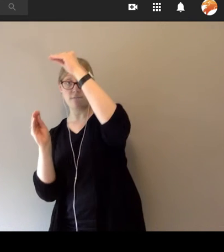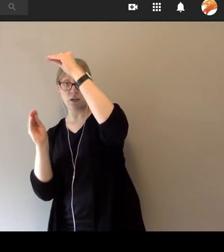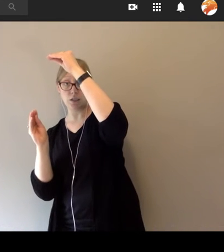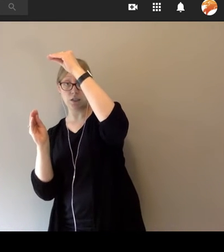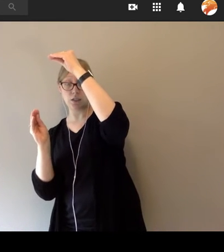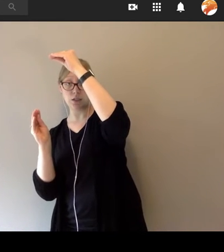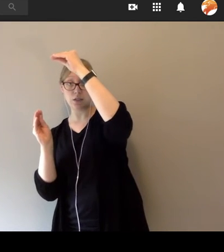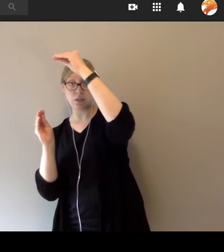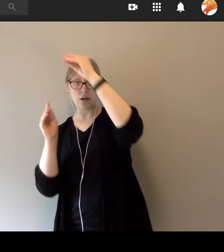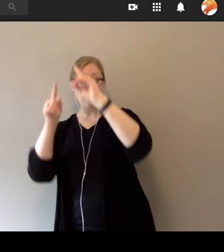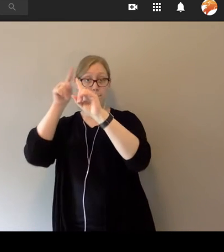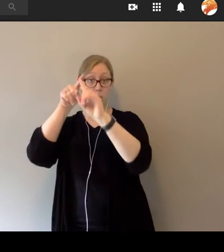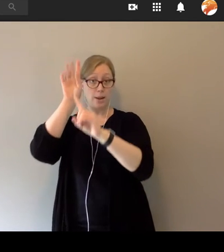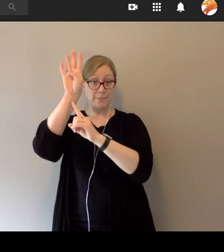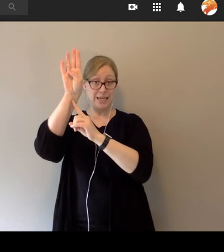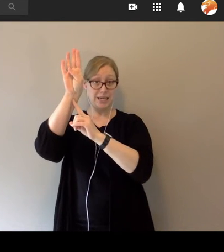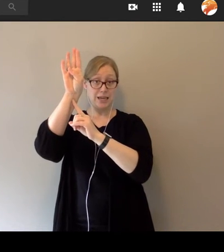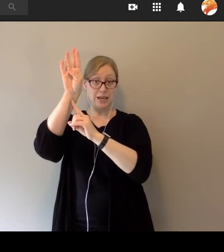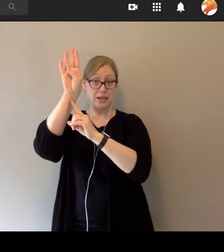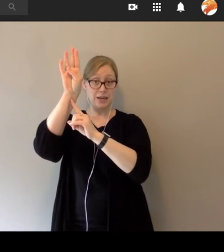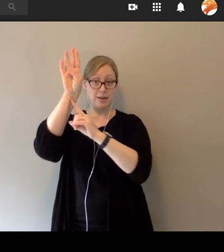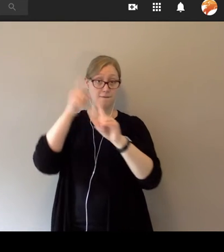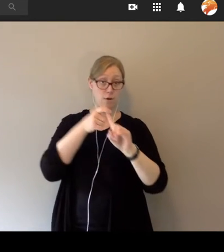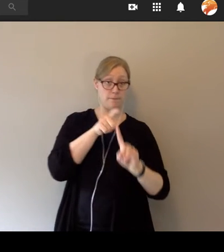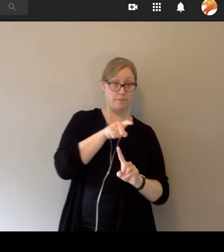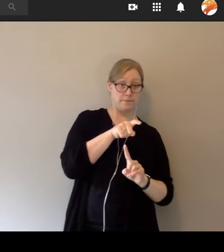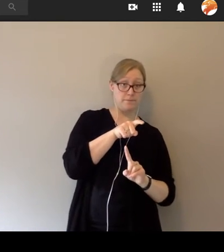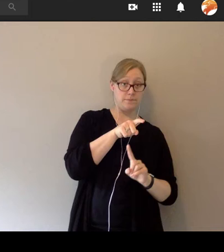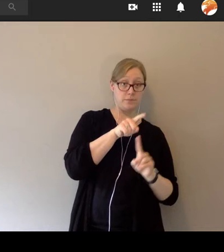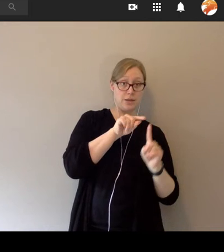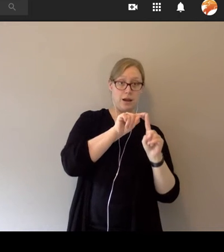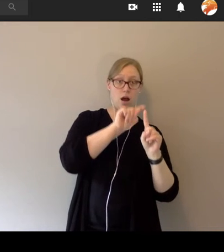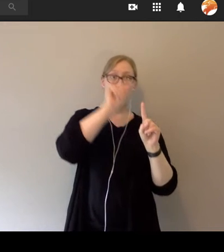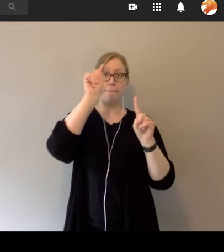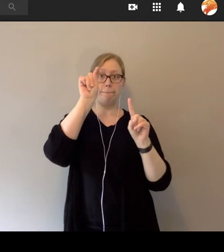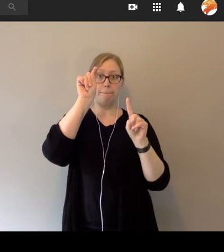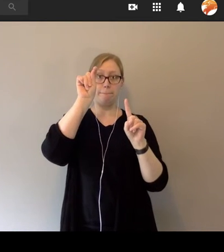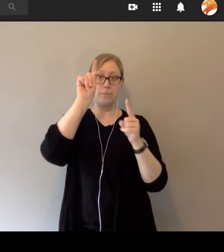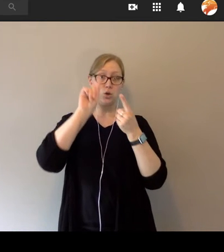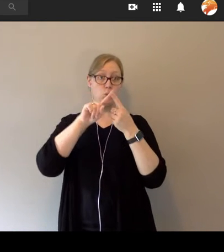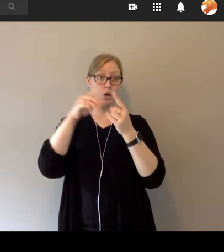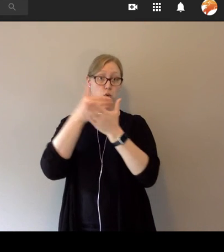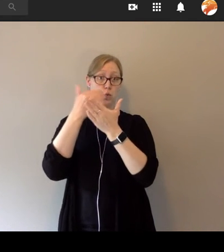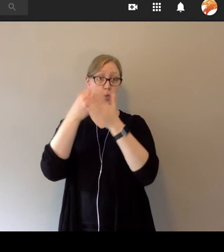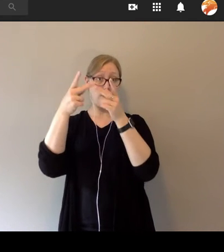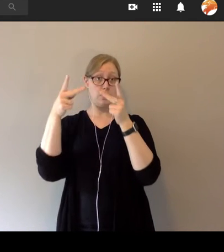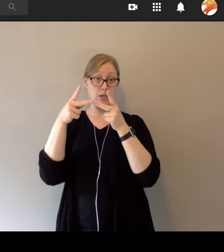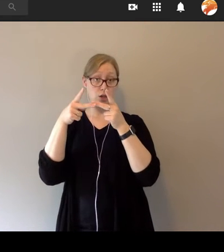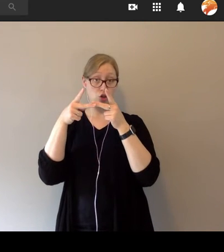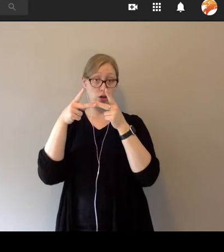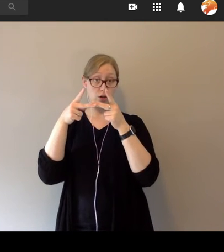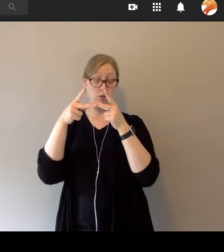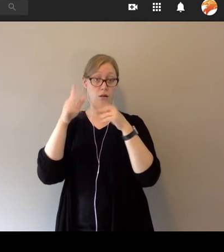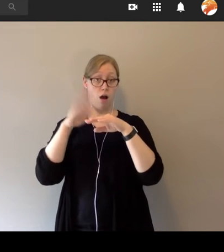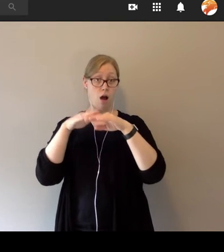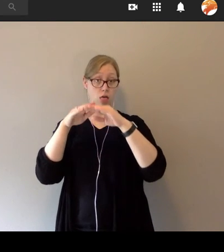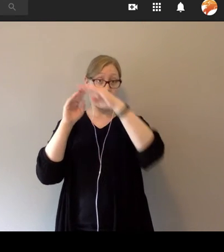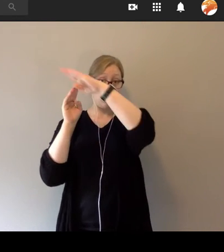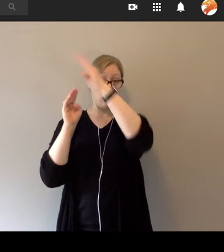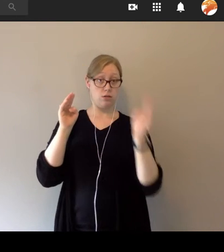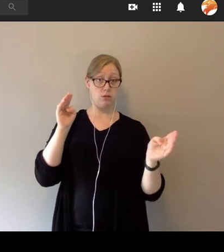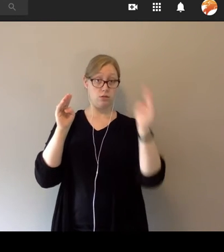point B from this original position to this new position on the circle. When I did that, the